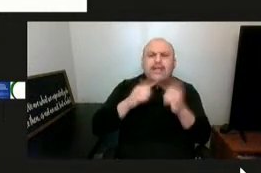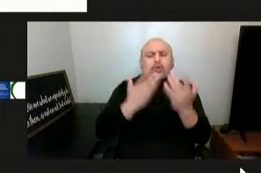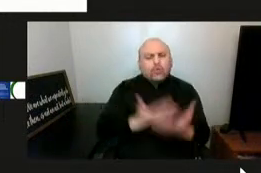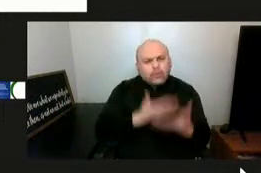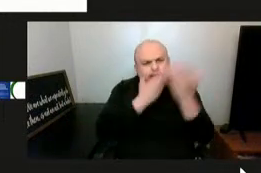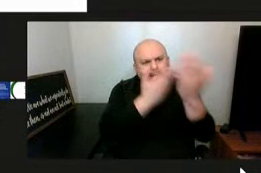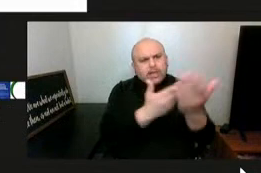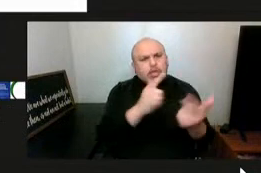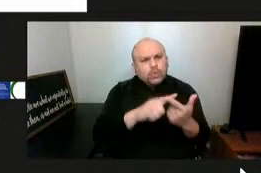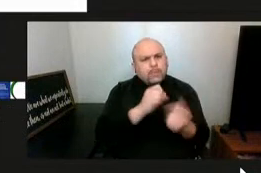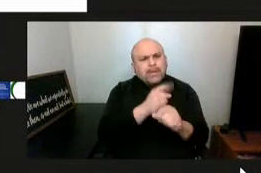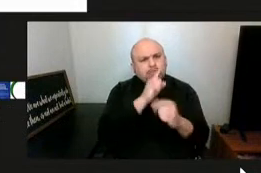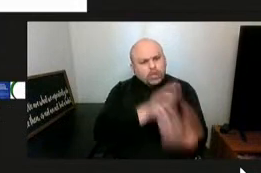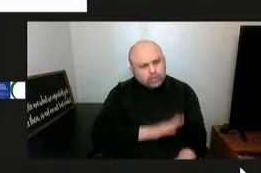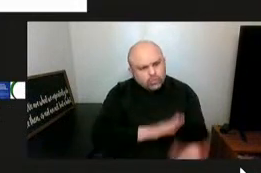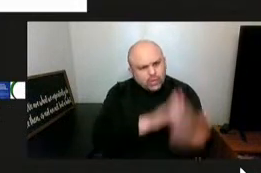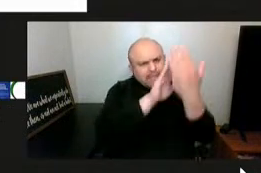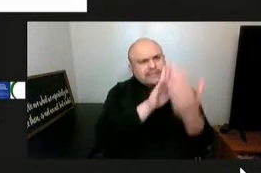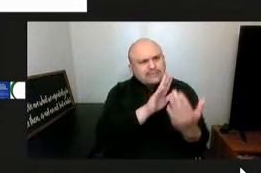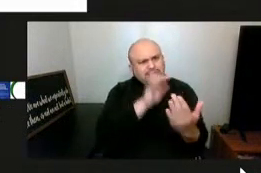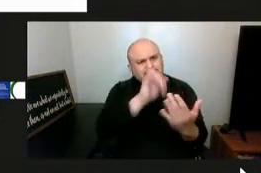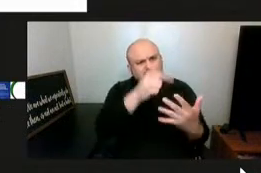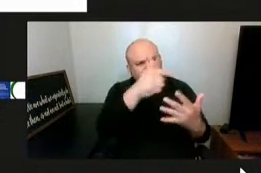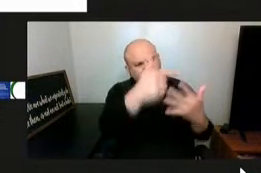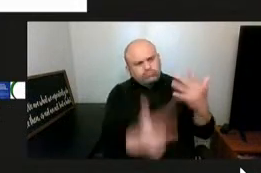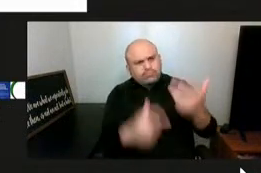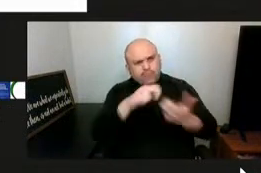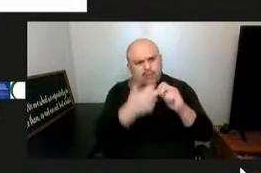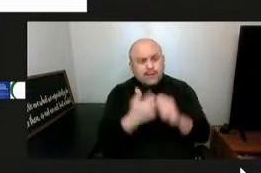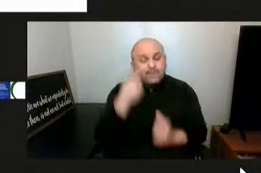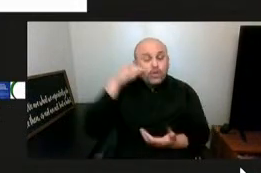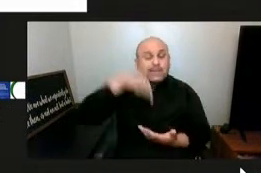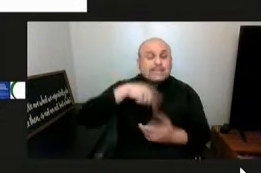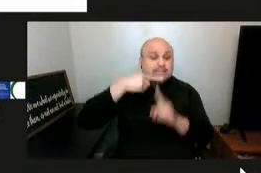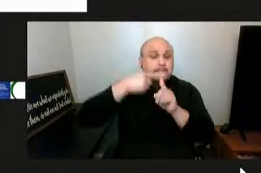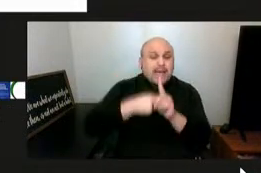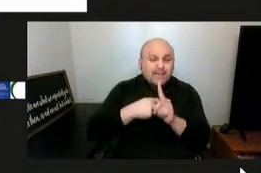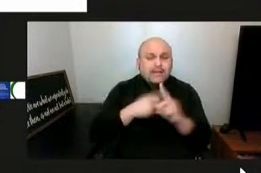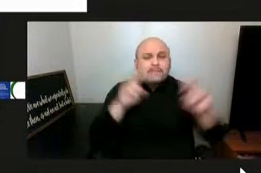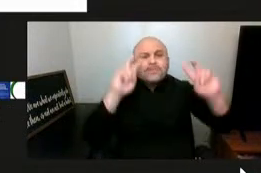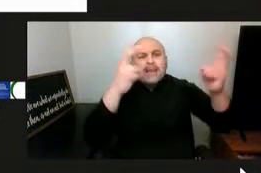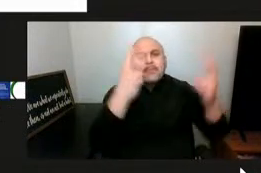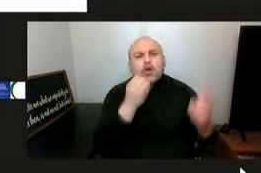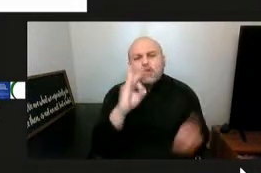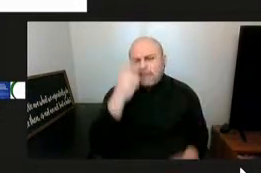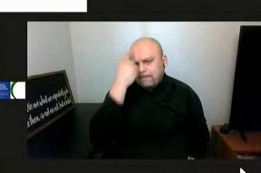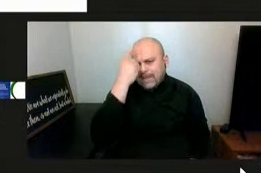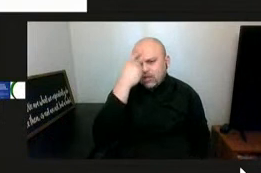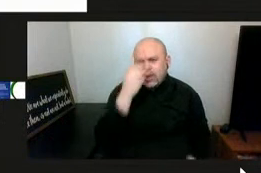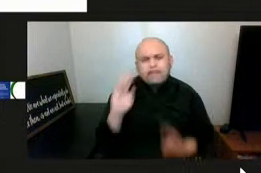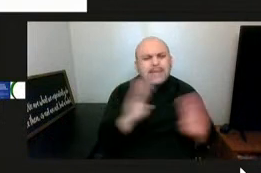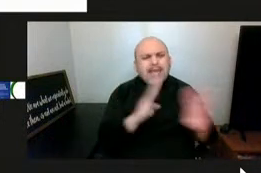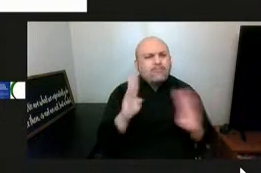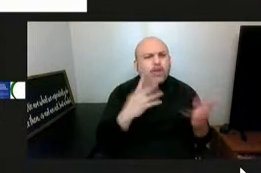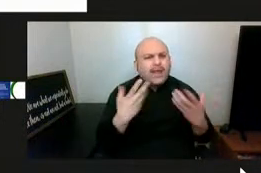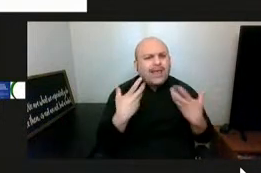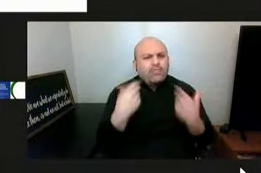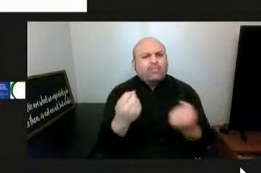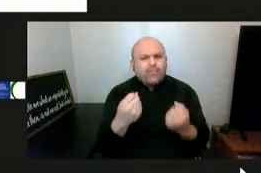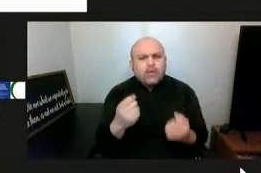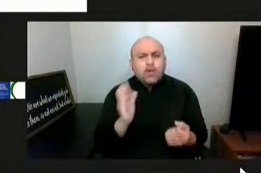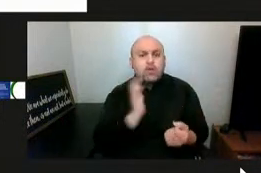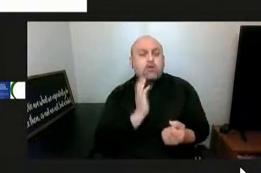address such problems. For this month's topic of mental and behavioral health, our